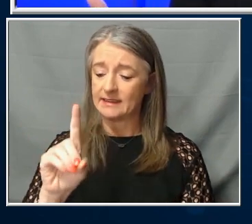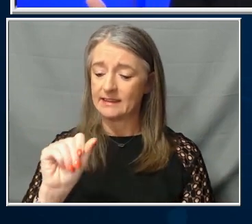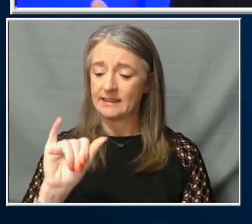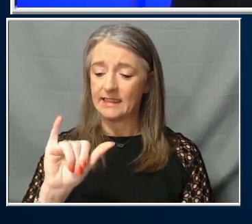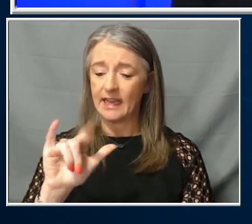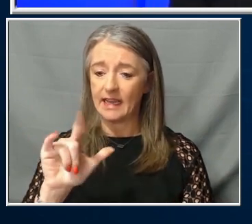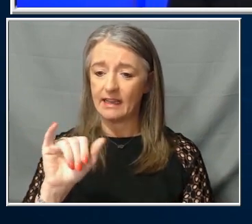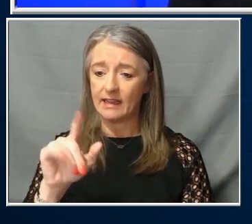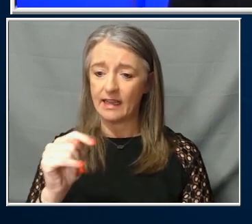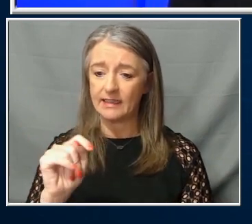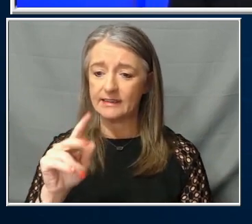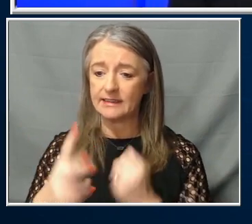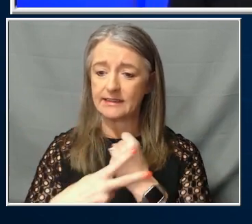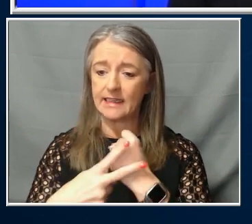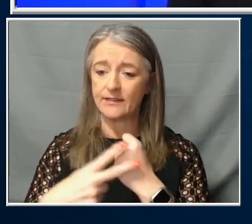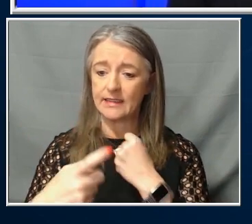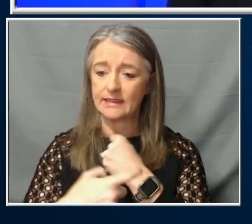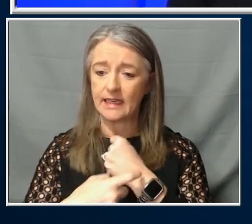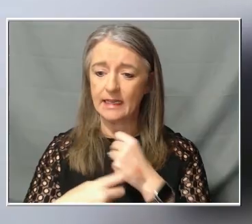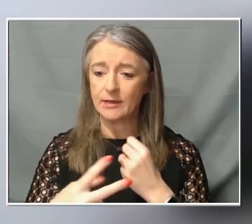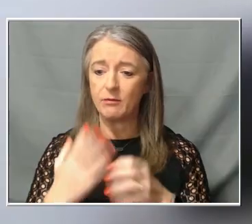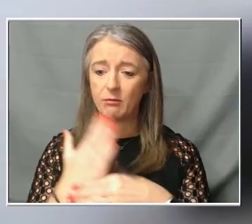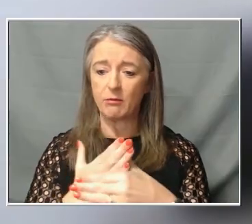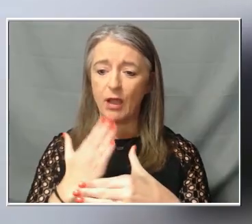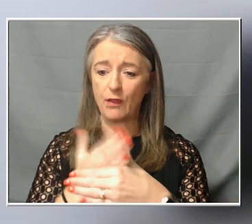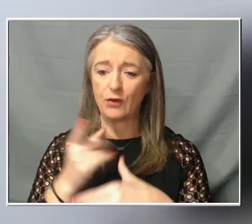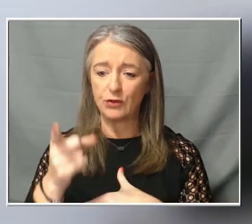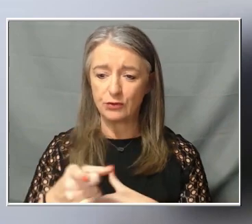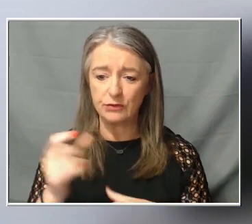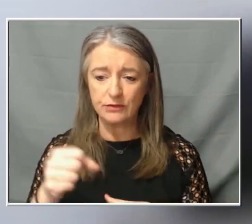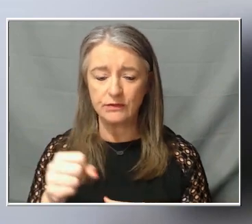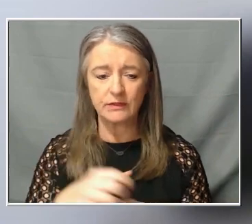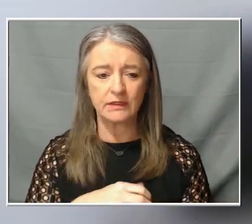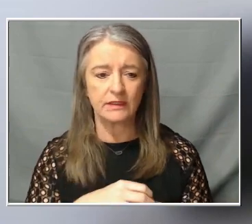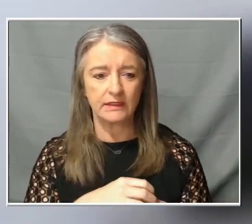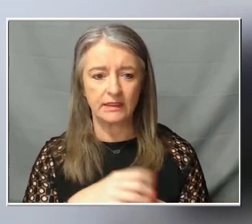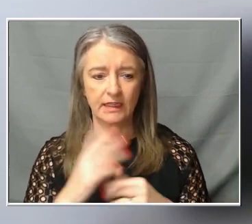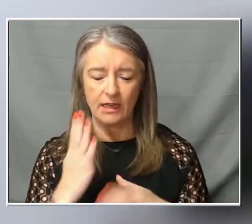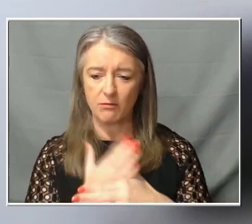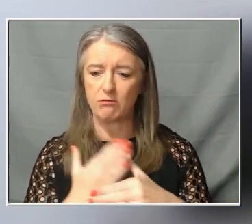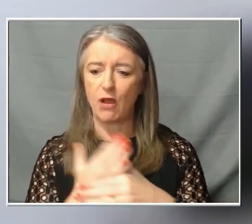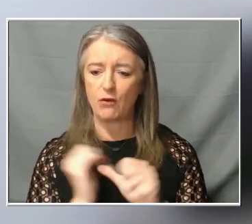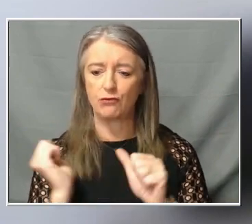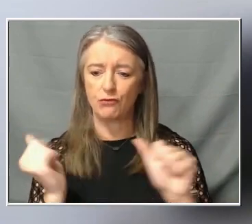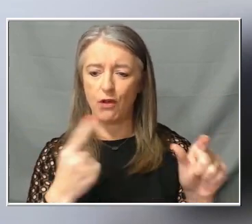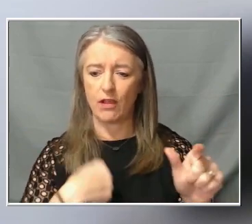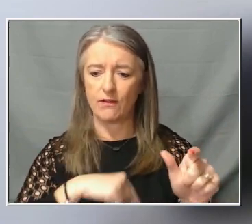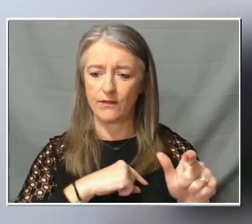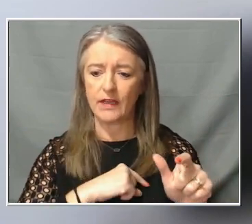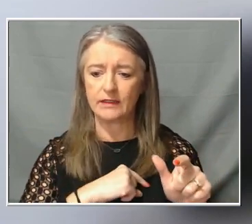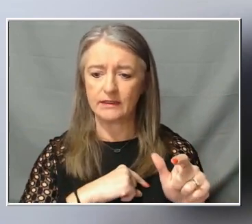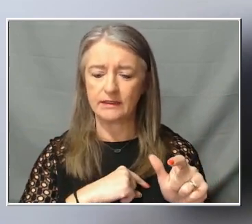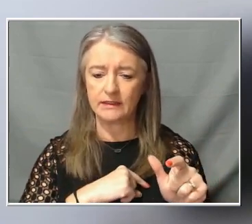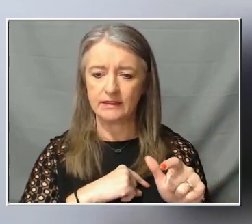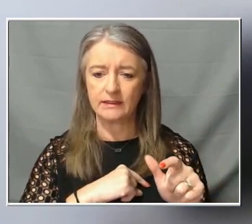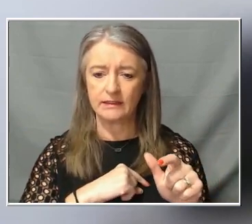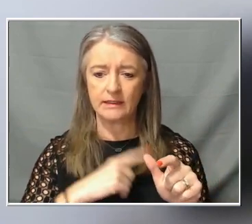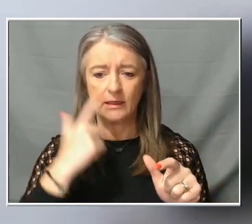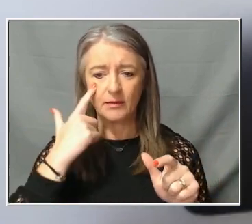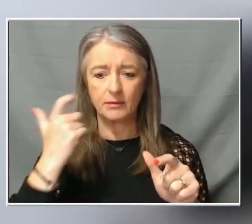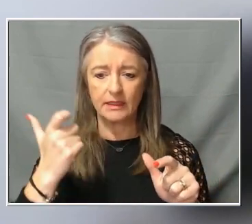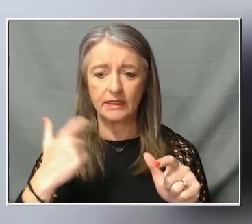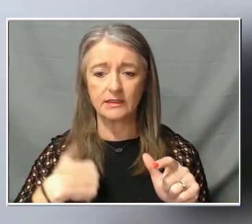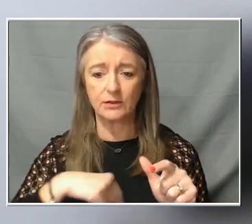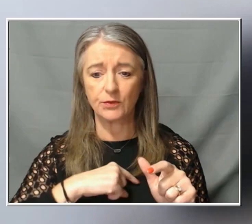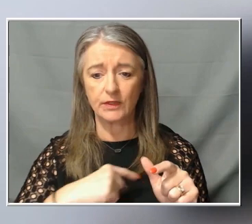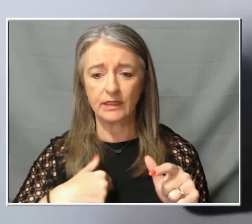the rest of us? Yes, I think it bothers all of us, and as a sleep physician, a lot, because